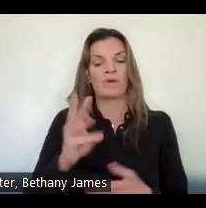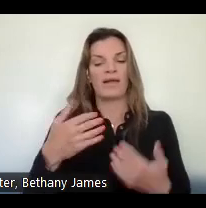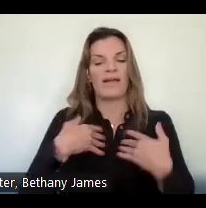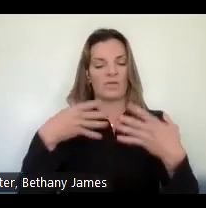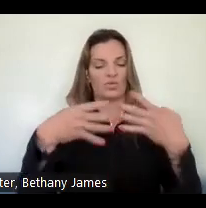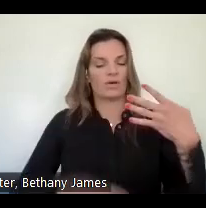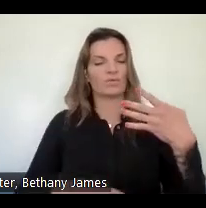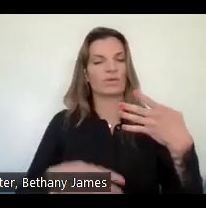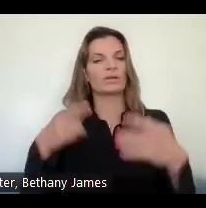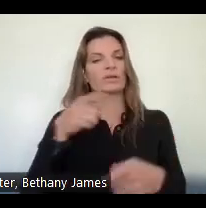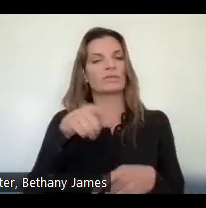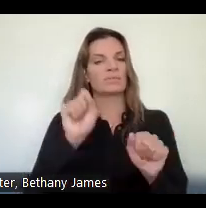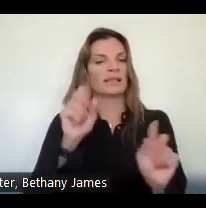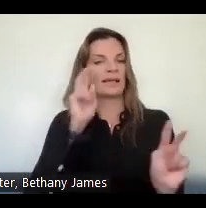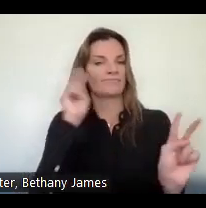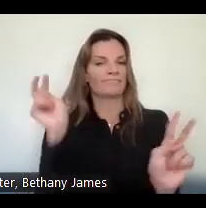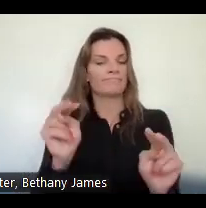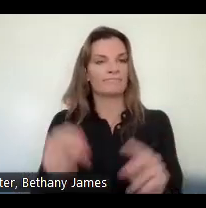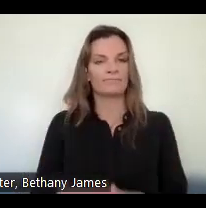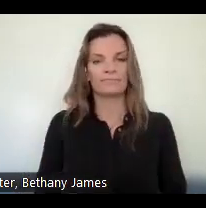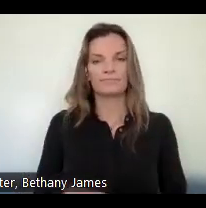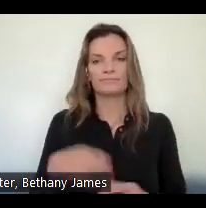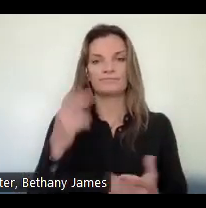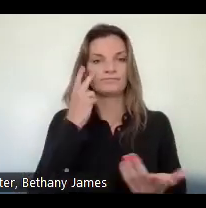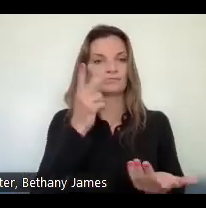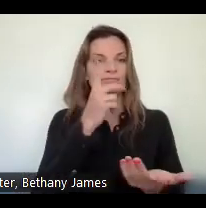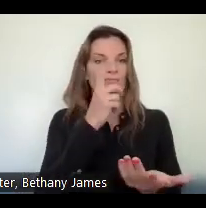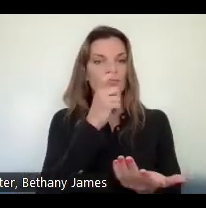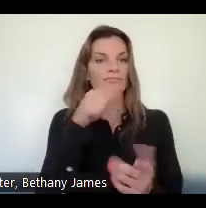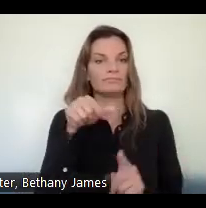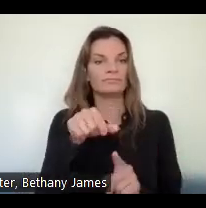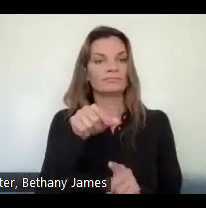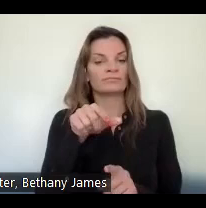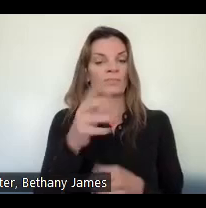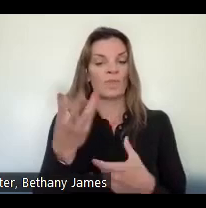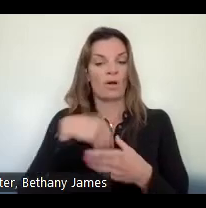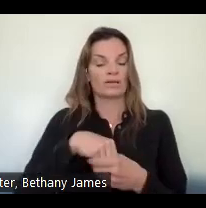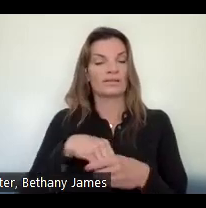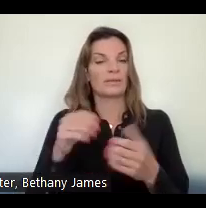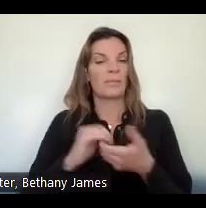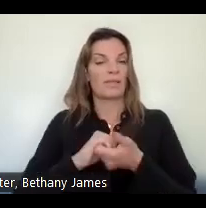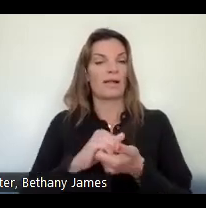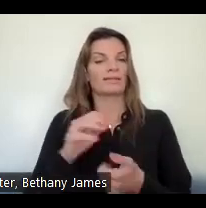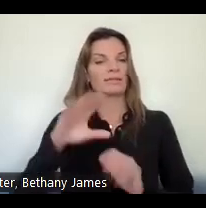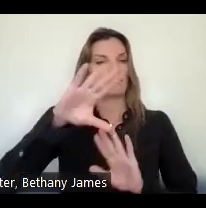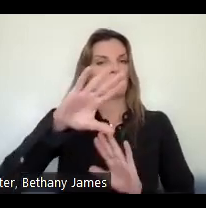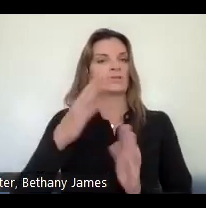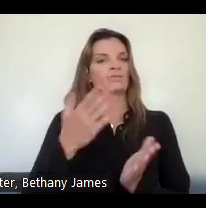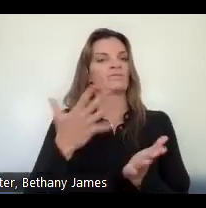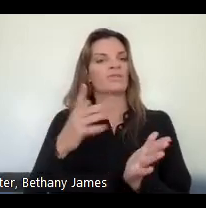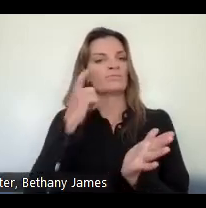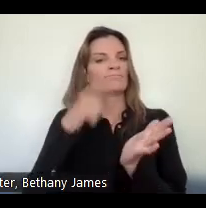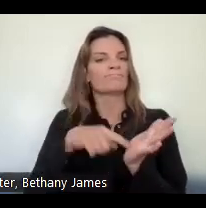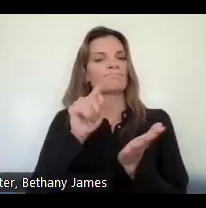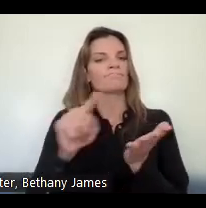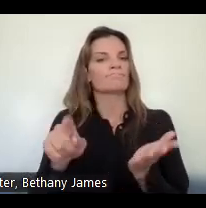can access it and see who the Autism Alliance of Michigan has already identified as a valuable resource. And